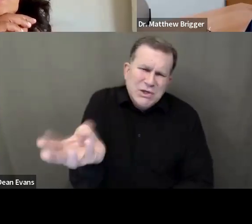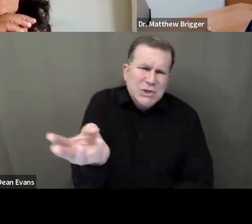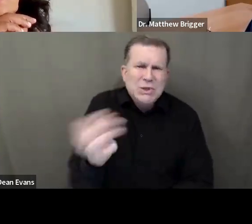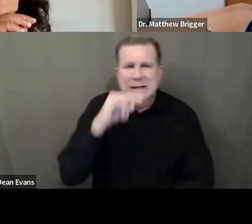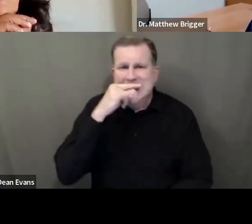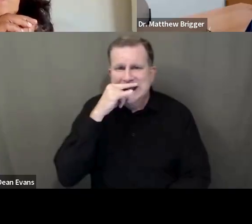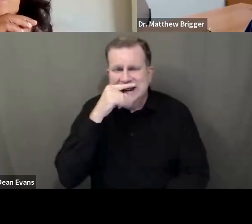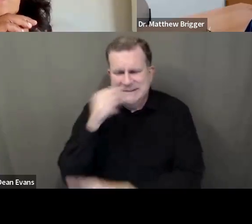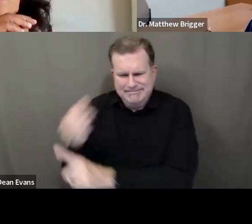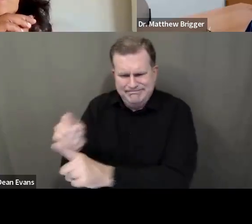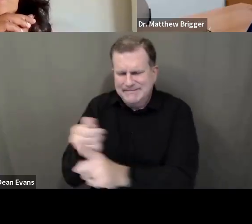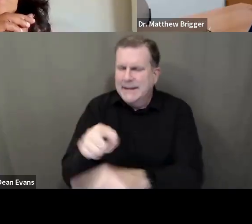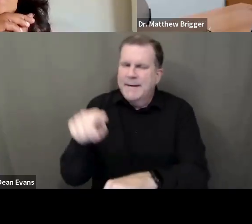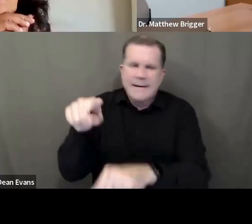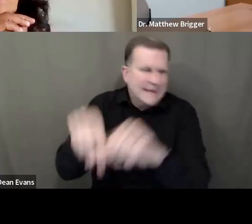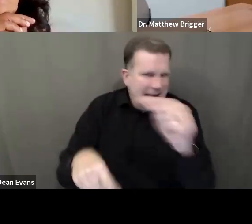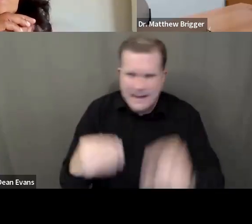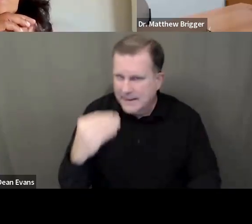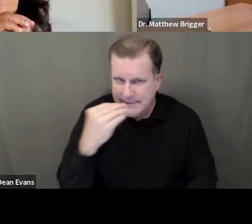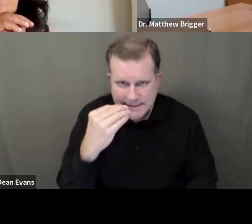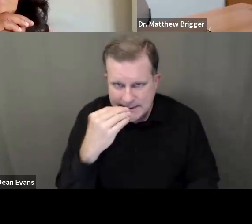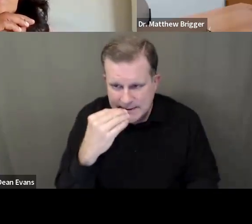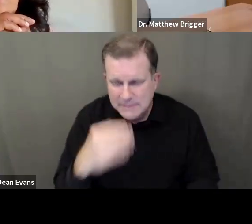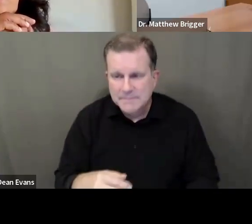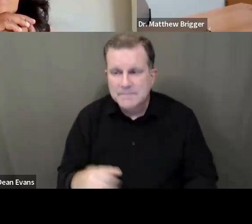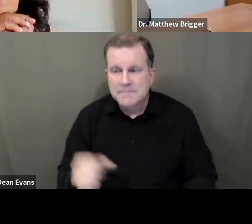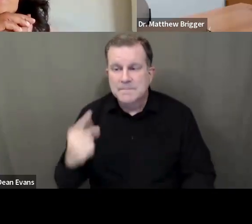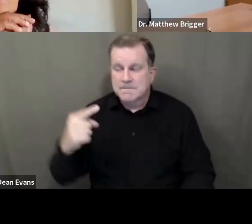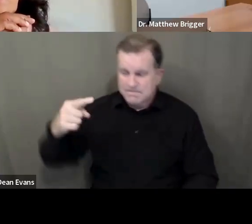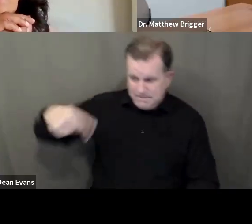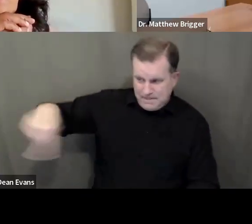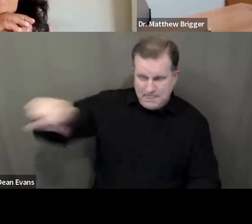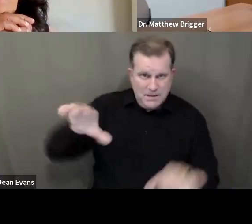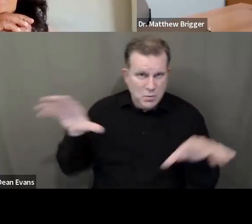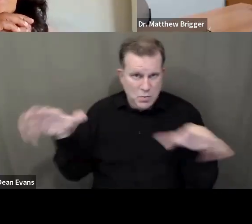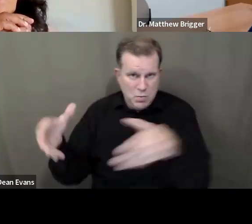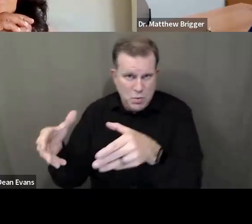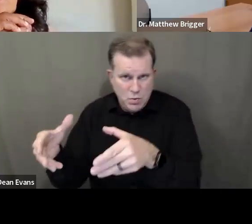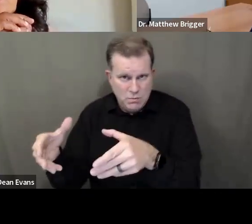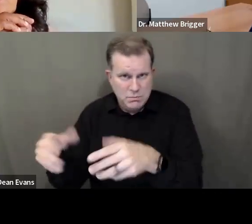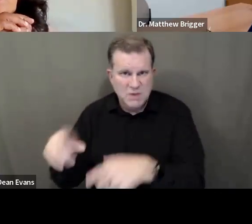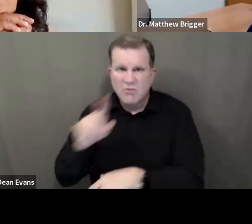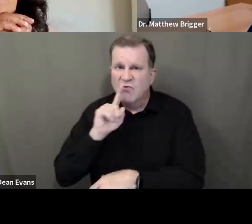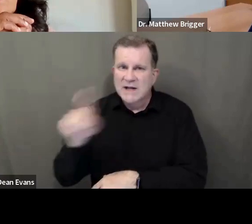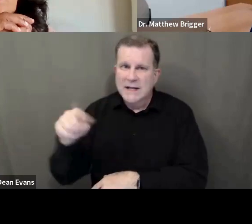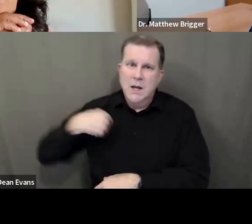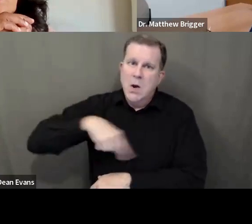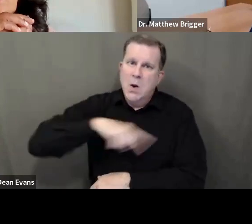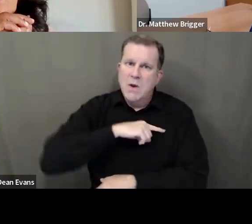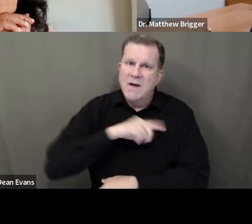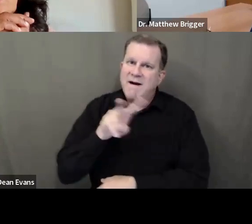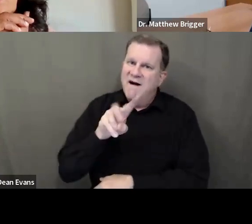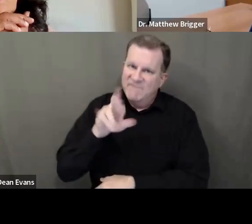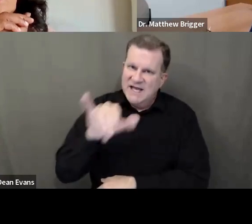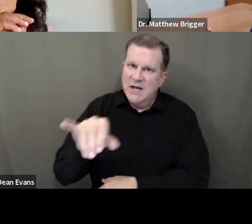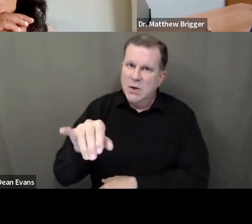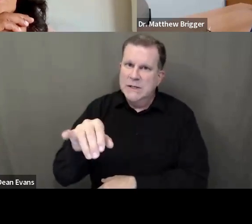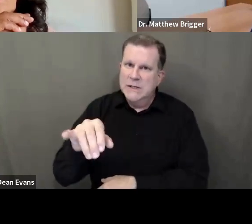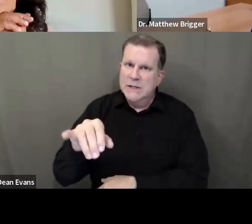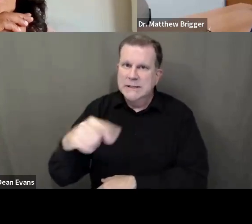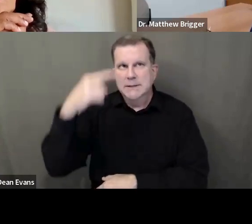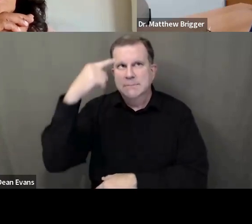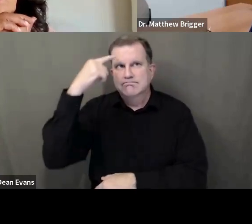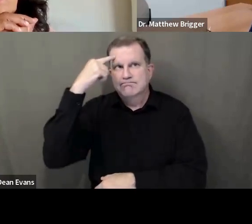cannot eat. And so I would say our group as a team as a whole is very progressive in that. And so I